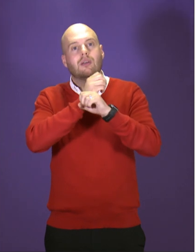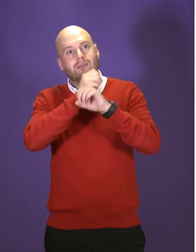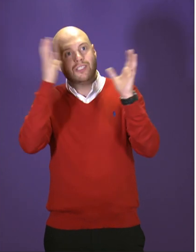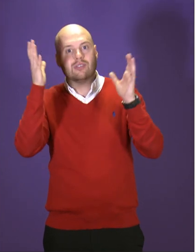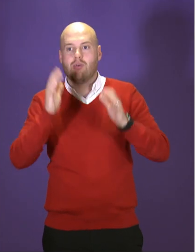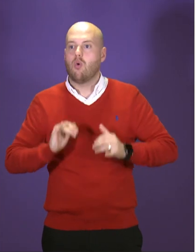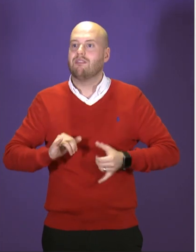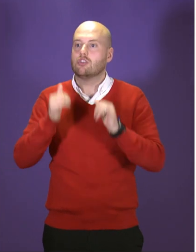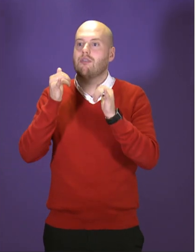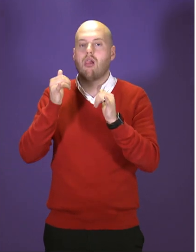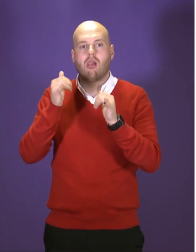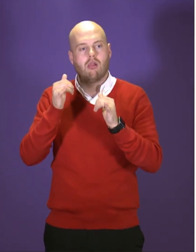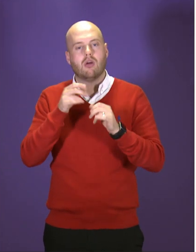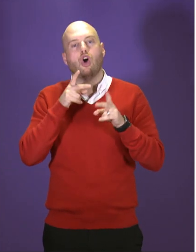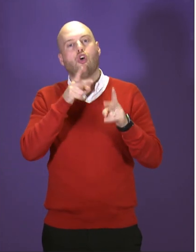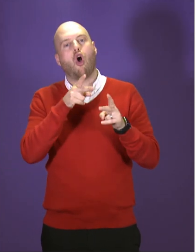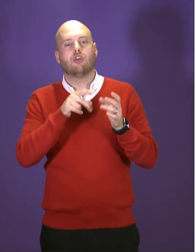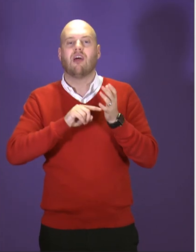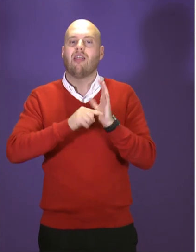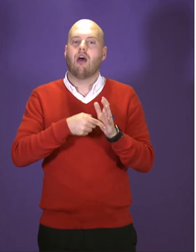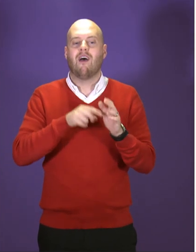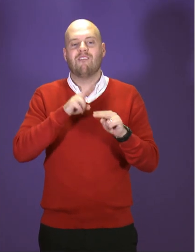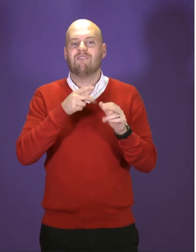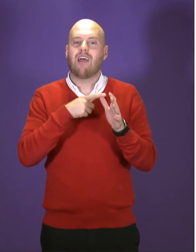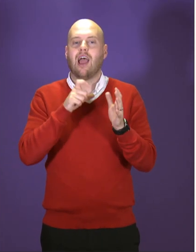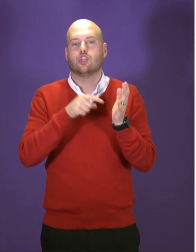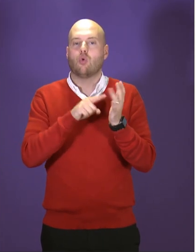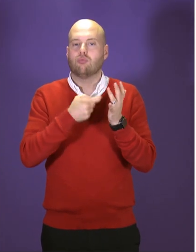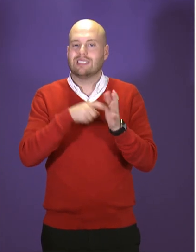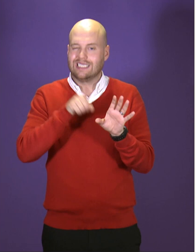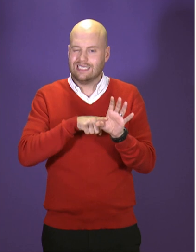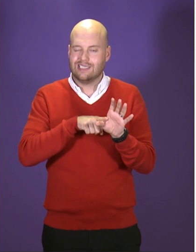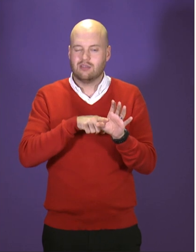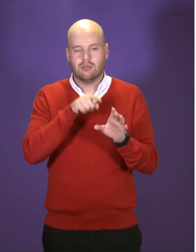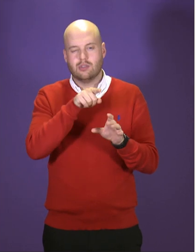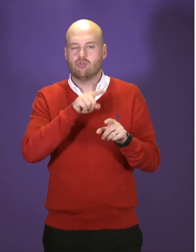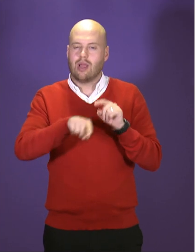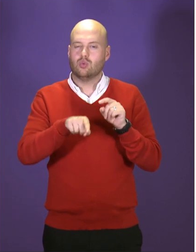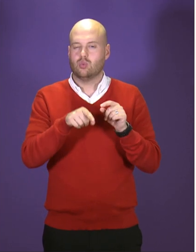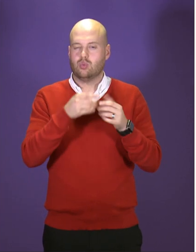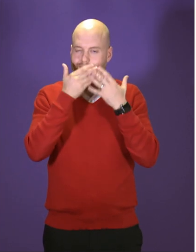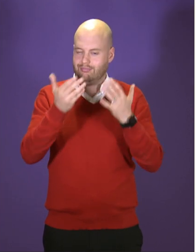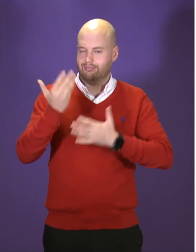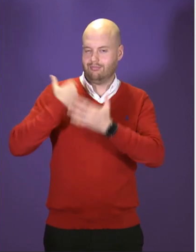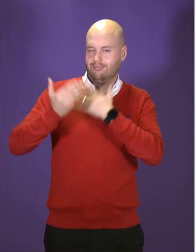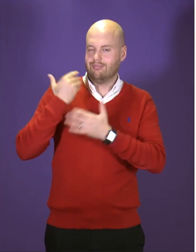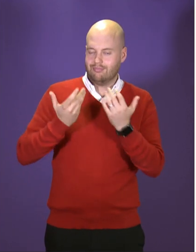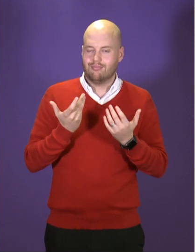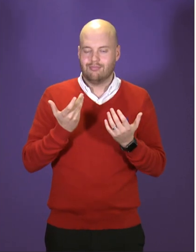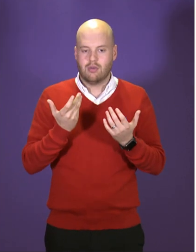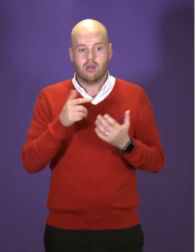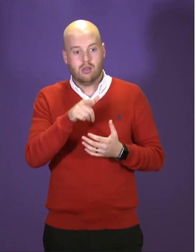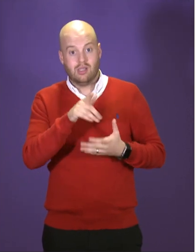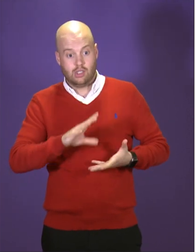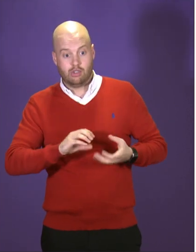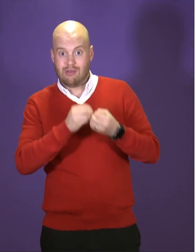Factory, in honour of Manchester's factory records and that period of creative energy in the city, is being created as